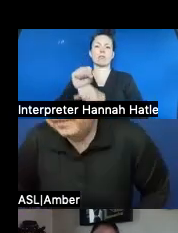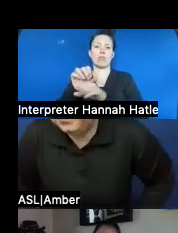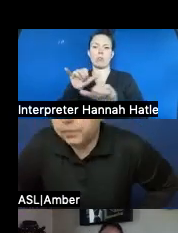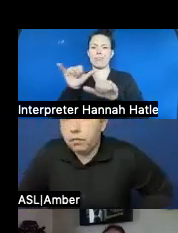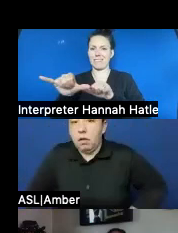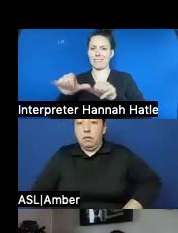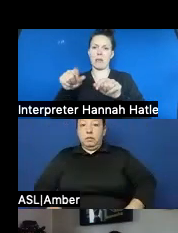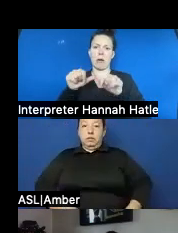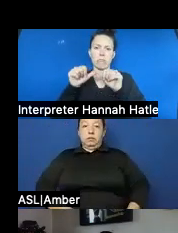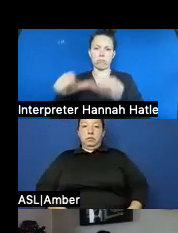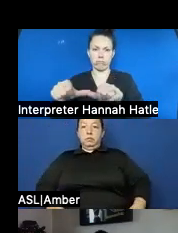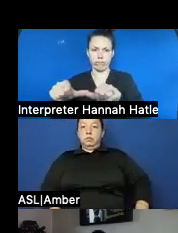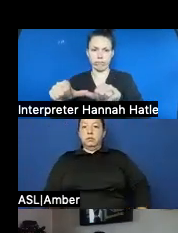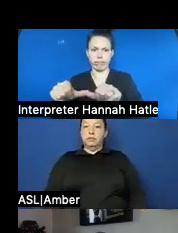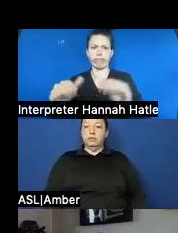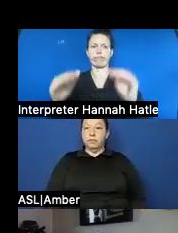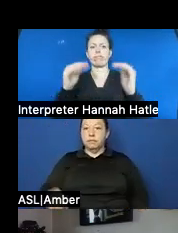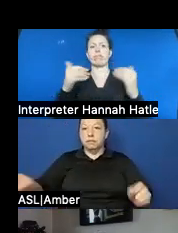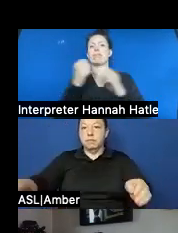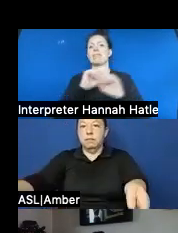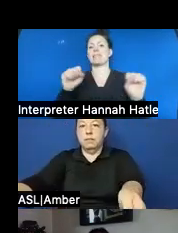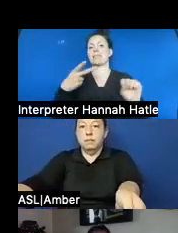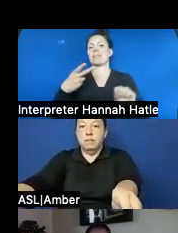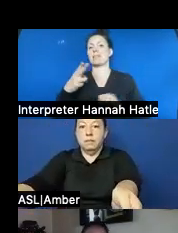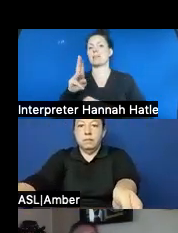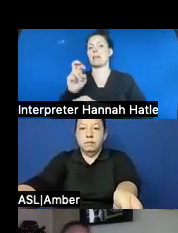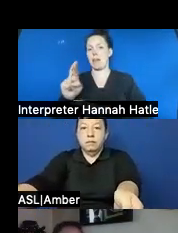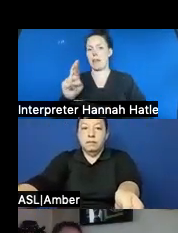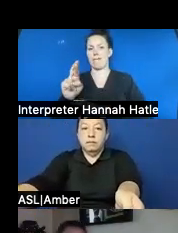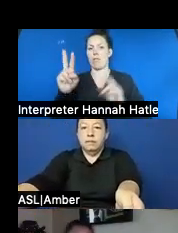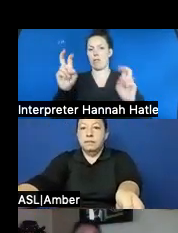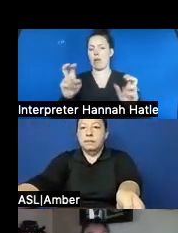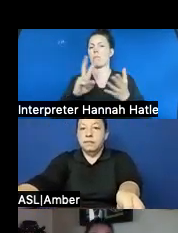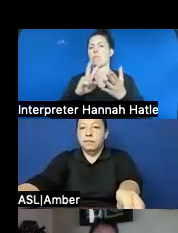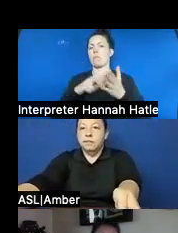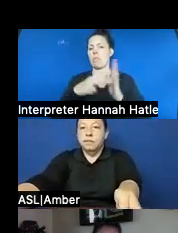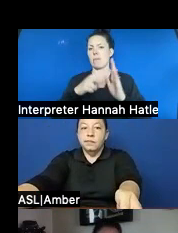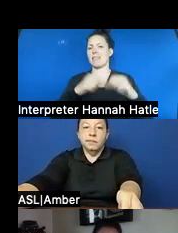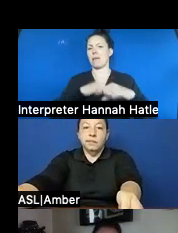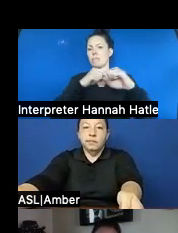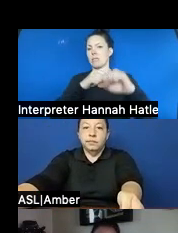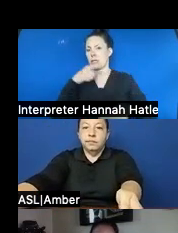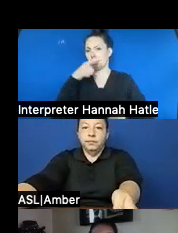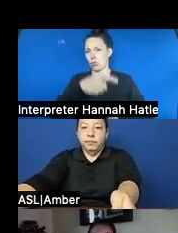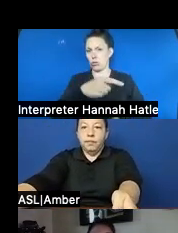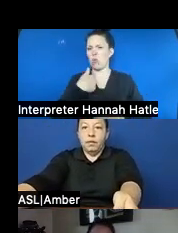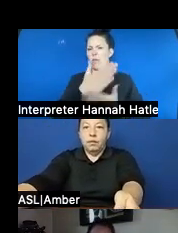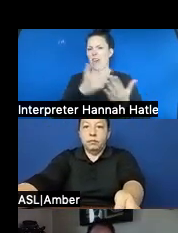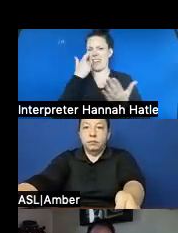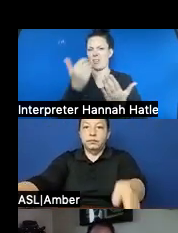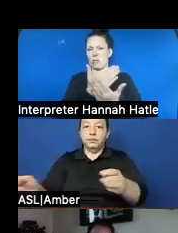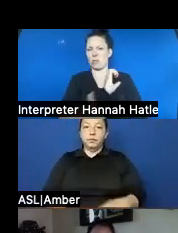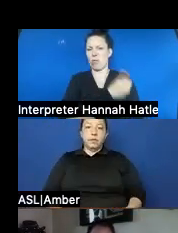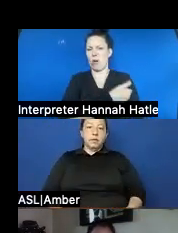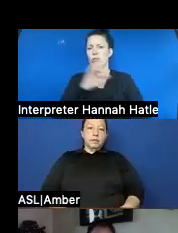So Safe Harbor, what is Safe Harbor? It protects you. And there has been reauthorizations to this as well. I believe currently